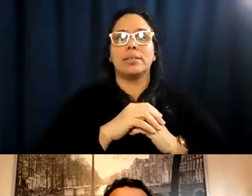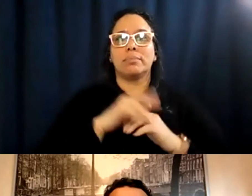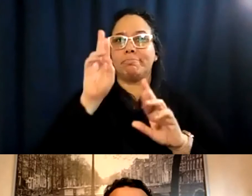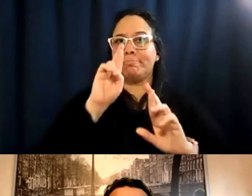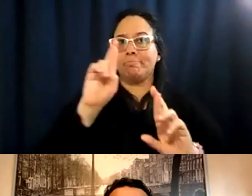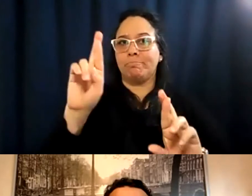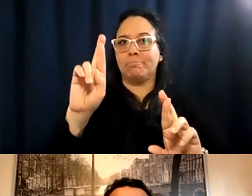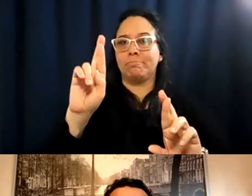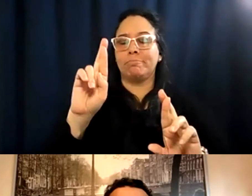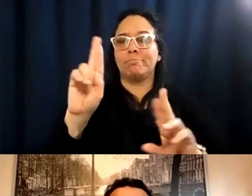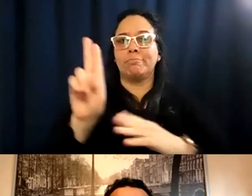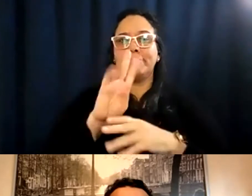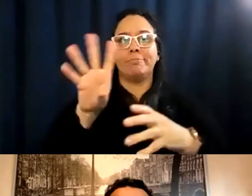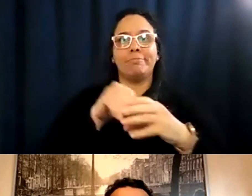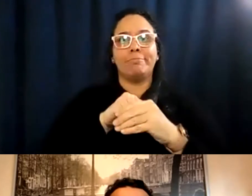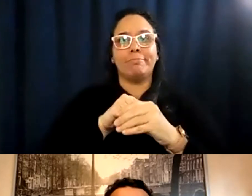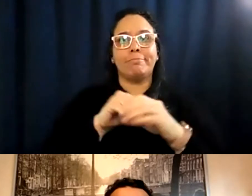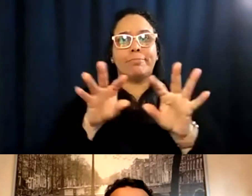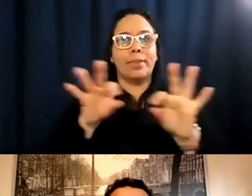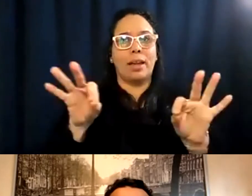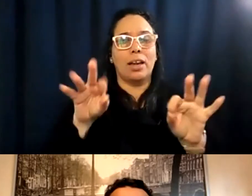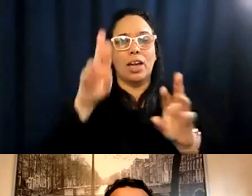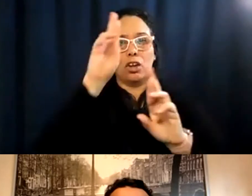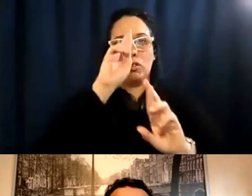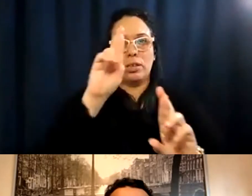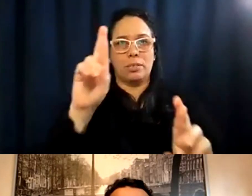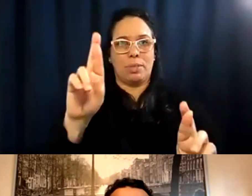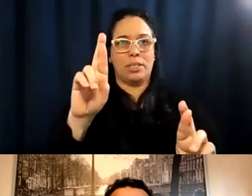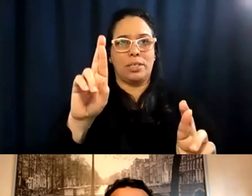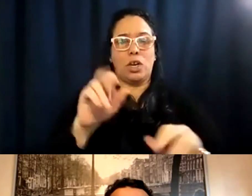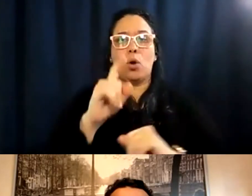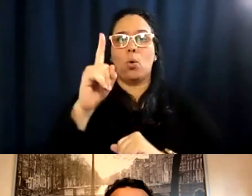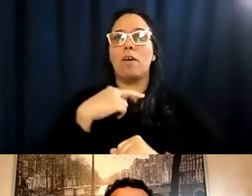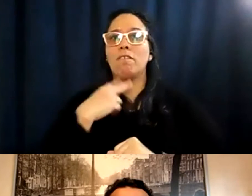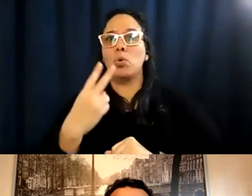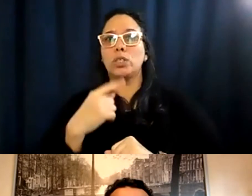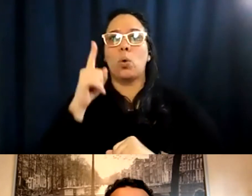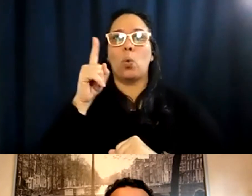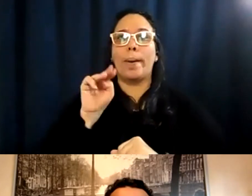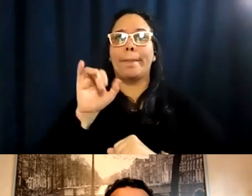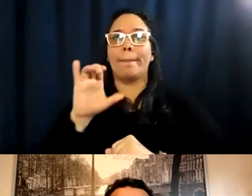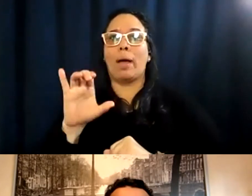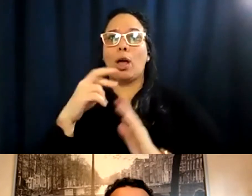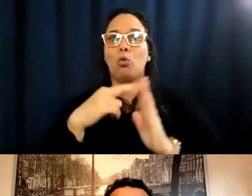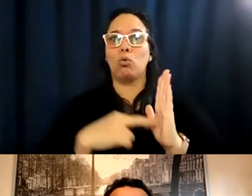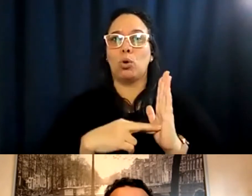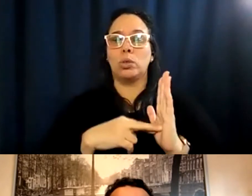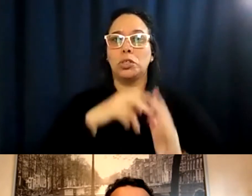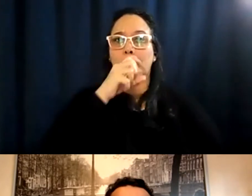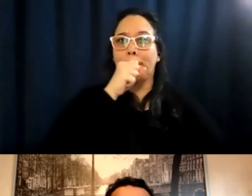use inclusive language and to respect the one mic, one voice rule. So please keep yourself muted until it is your turn to